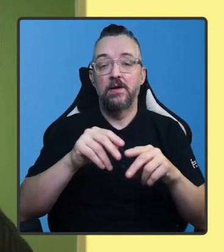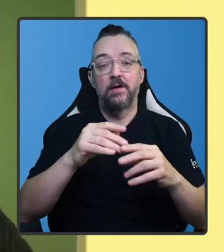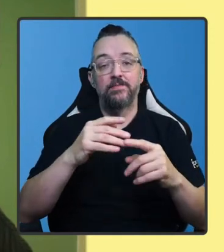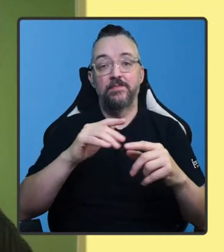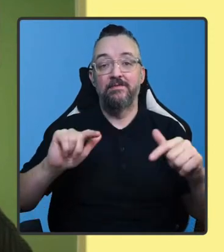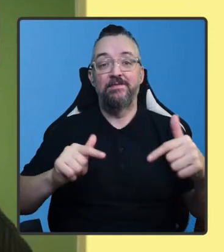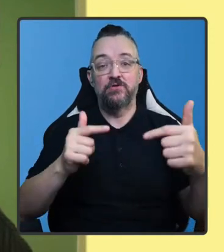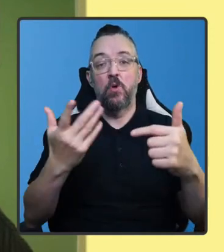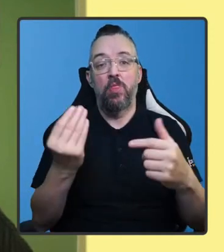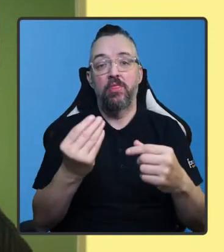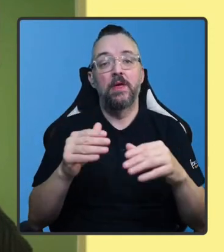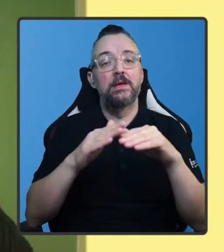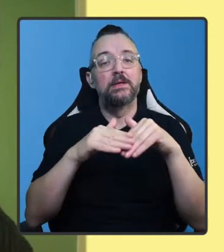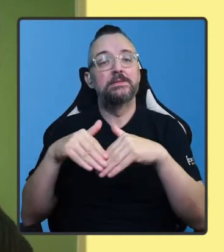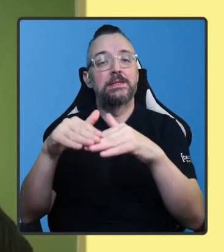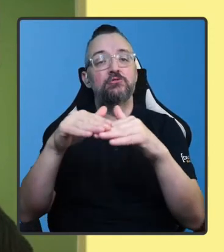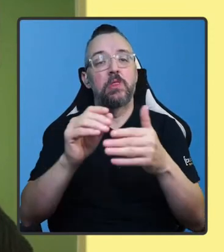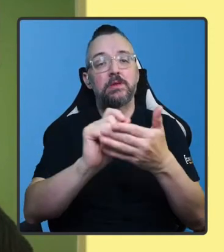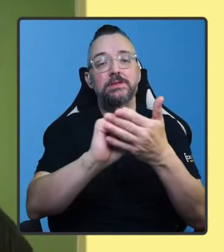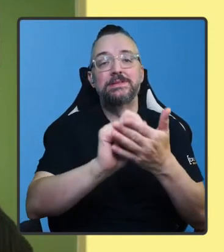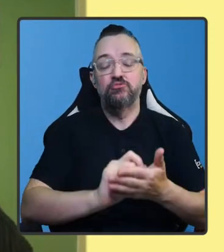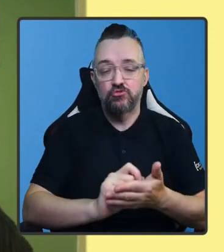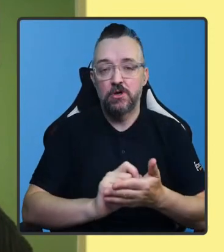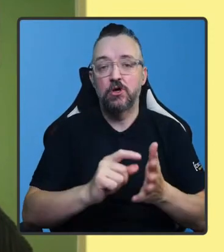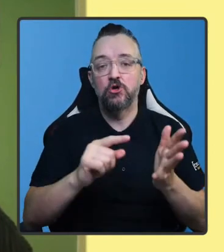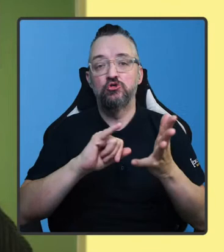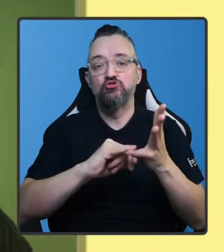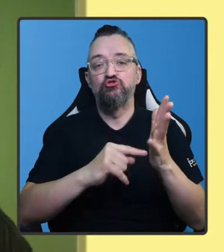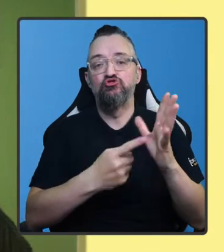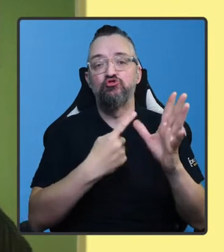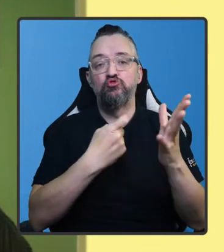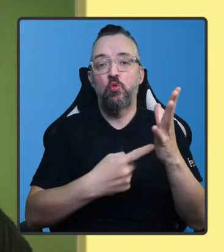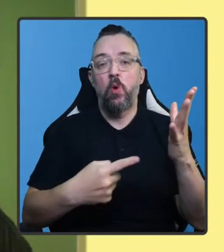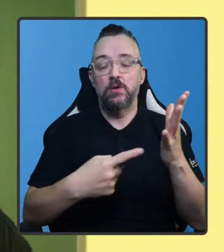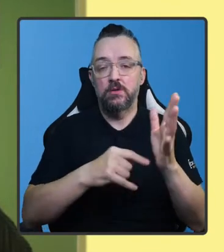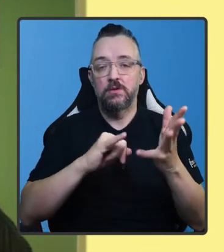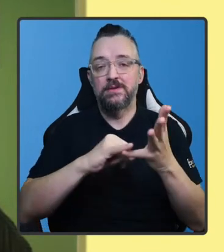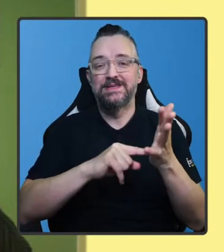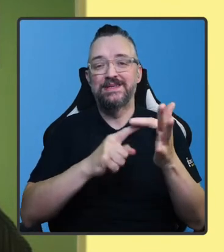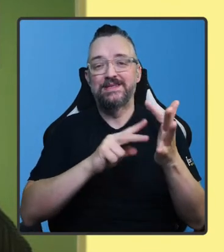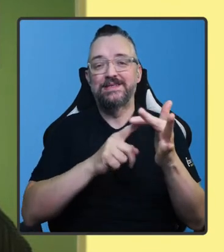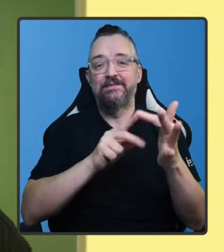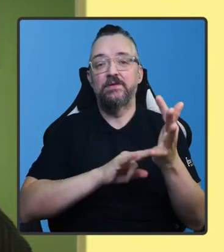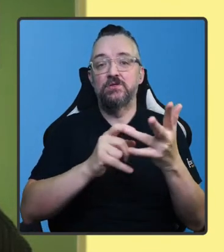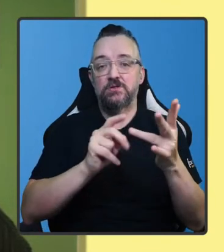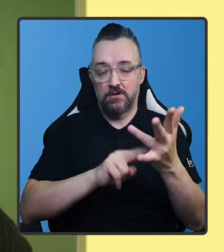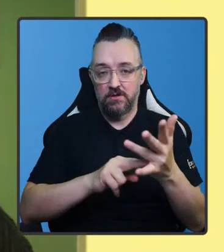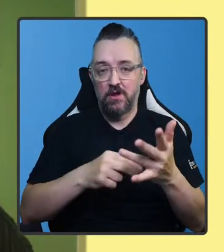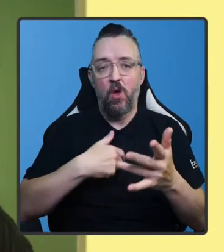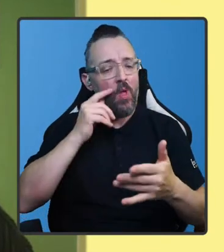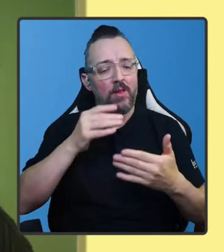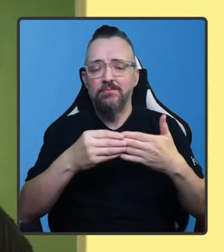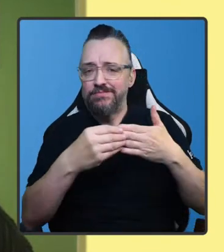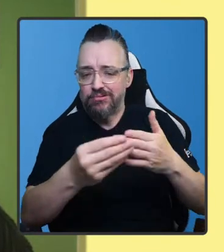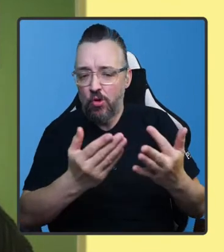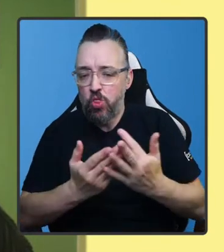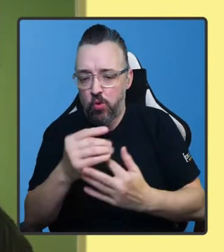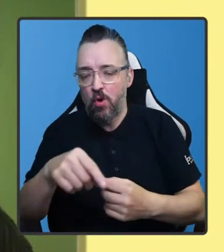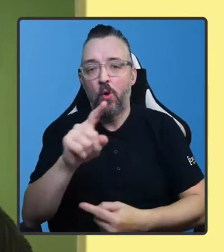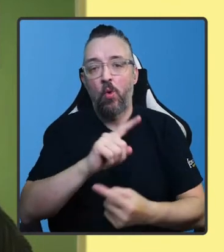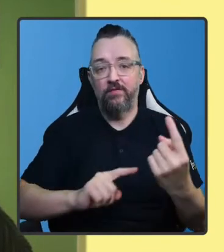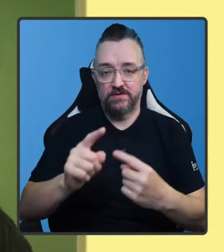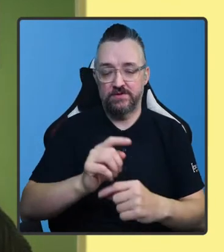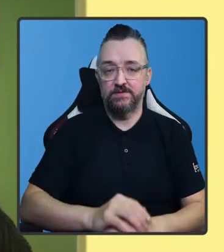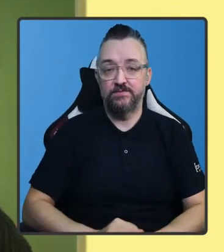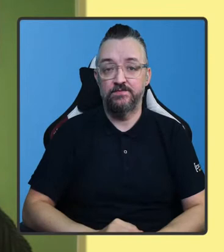Secretary Stuart Stevenson. And we'll be here on screen to guide you through the programme during conference. And on screen, you will